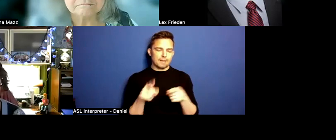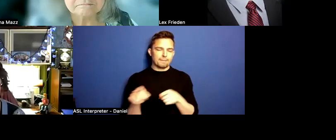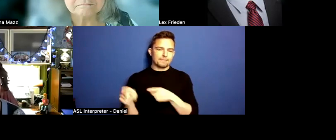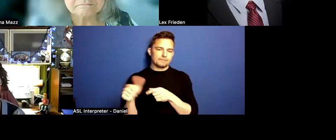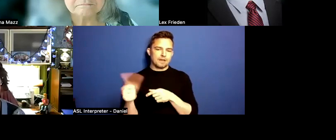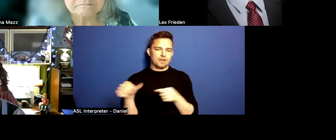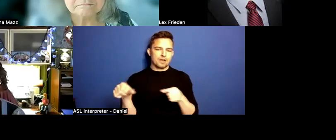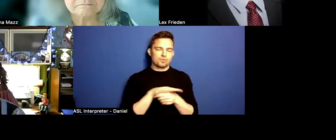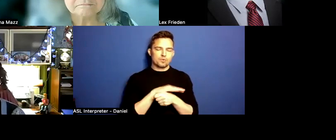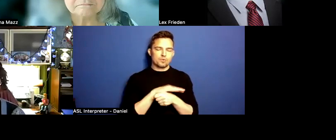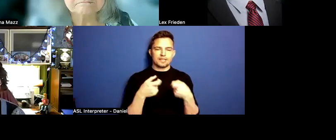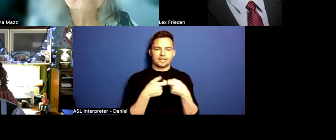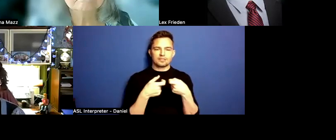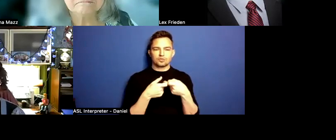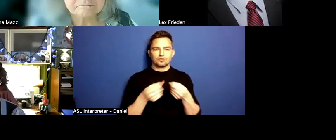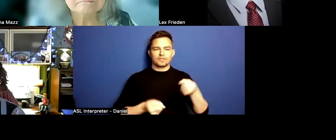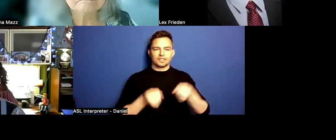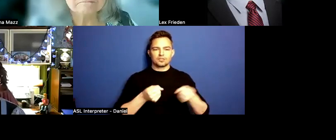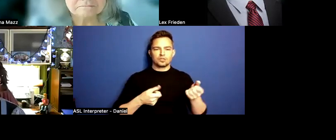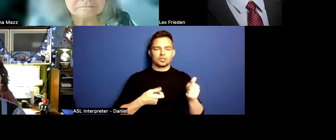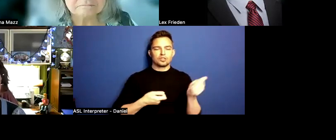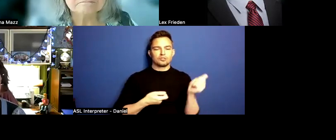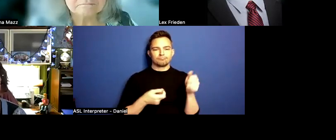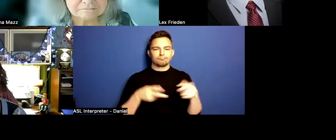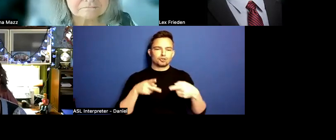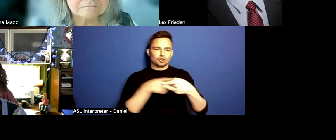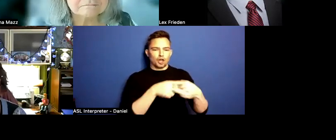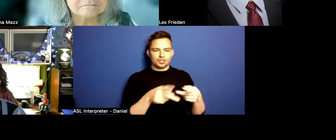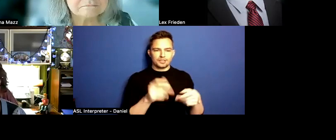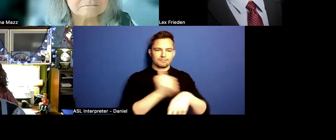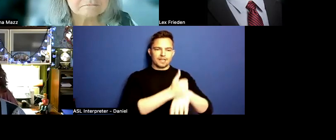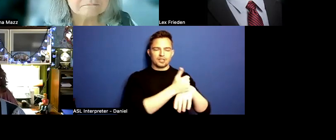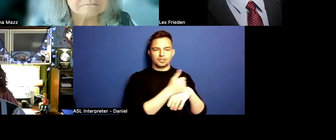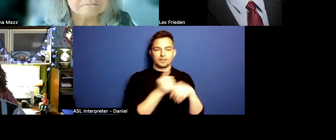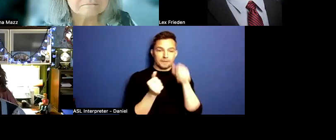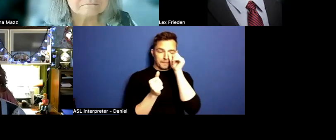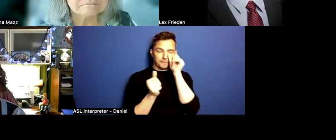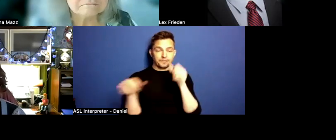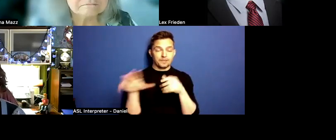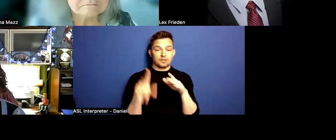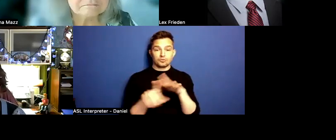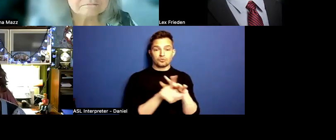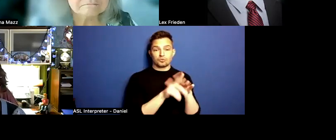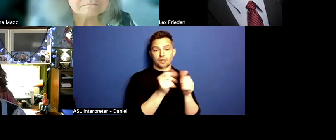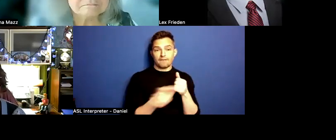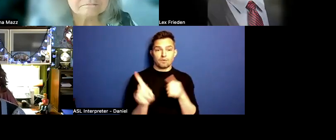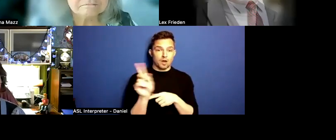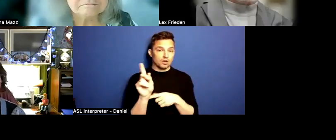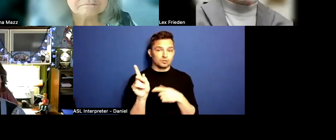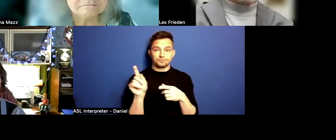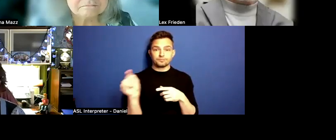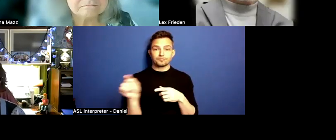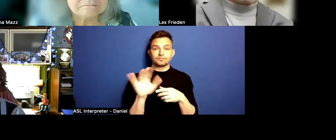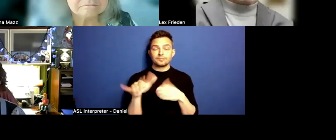electric vehicle charging stations. And they're popping up everywhere, and that's